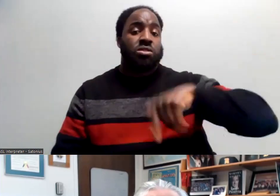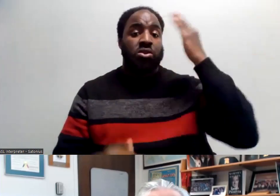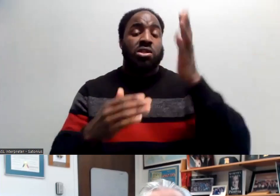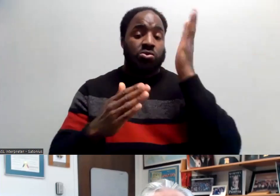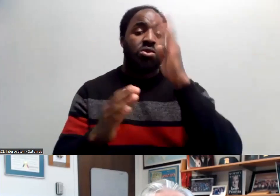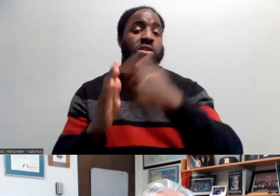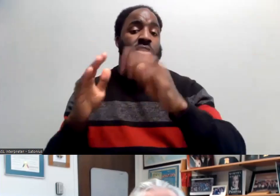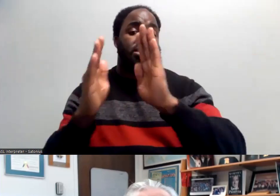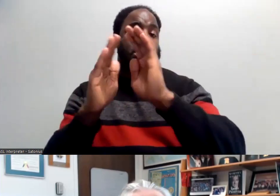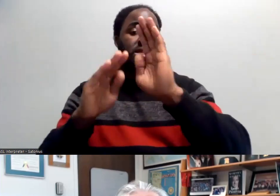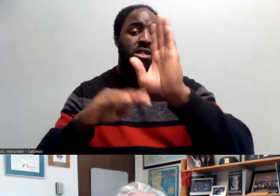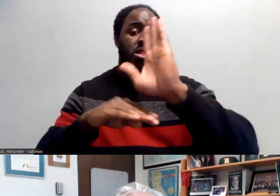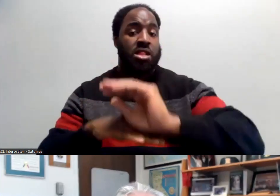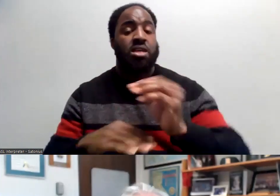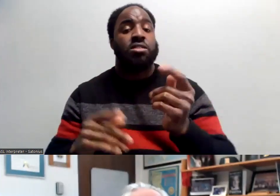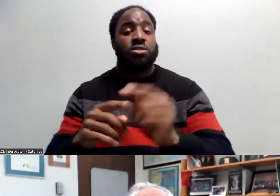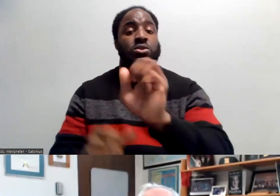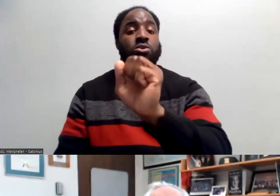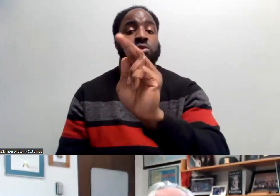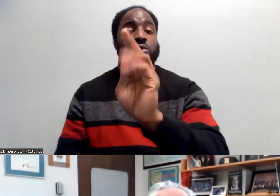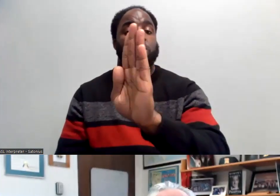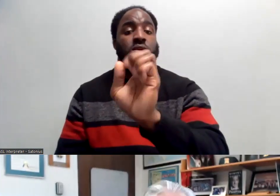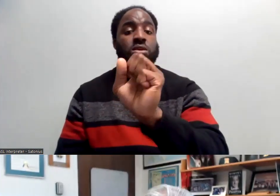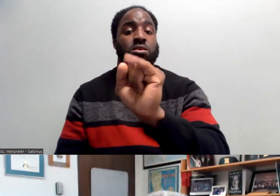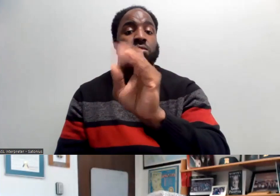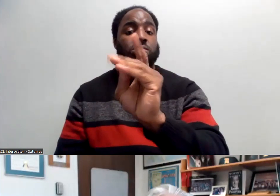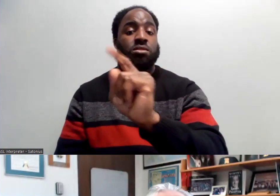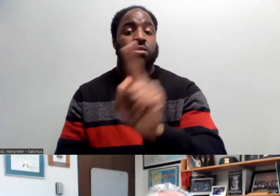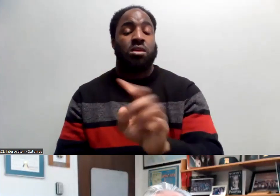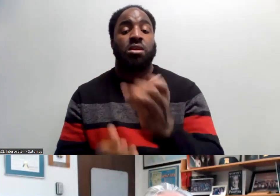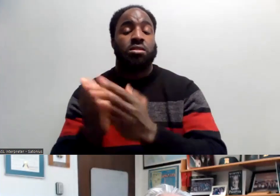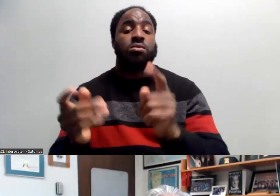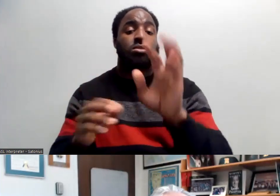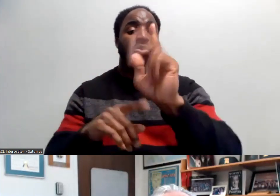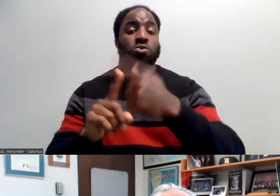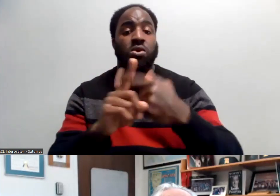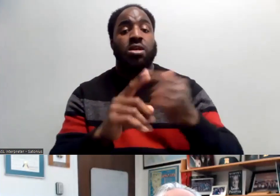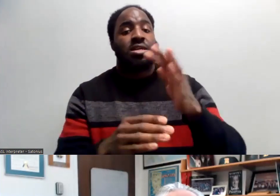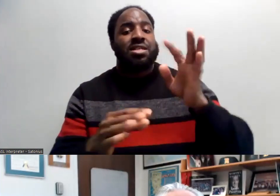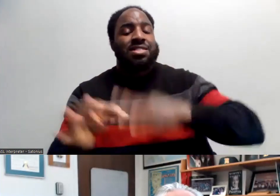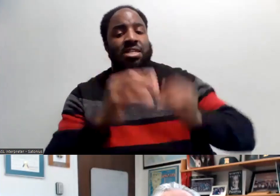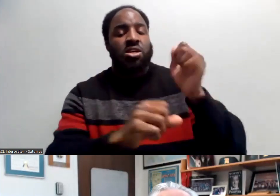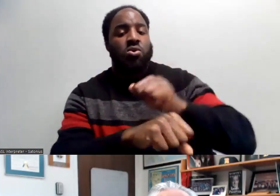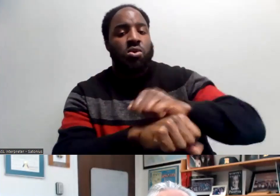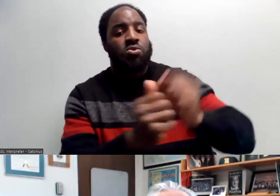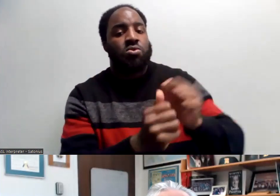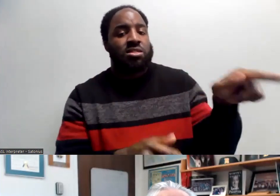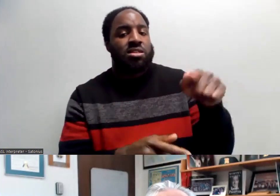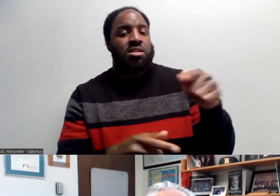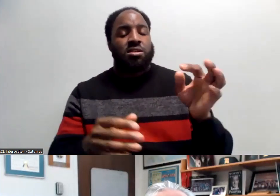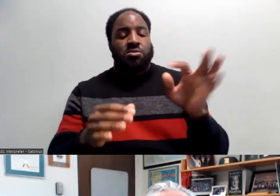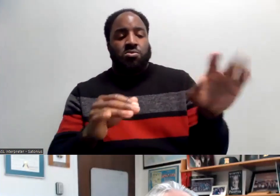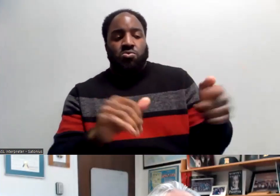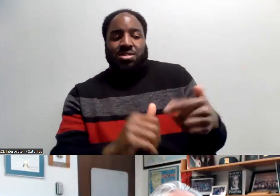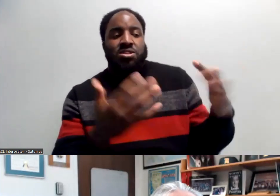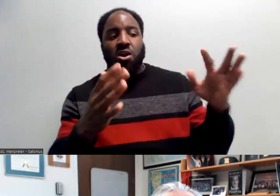to subsidize somebody's rent than to work with them and try to help them when they're already on the street. So